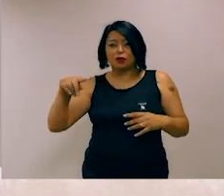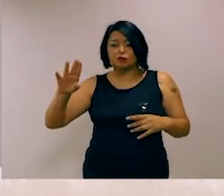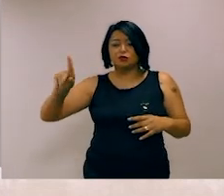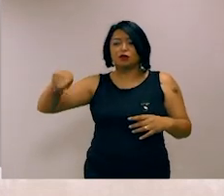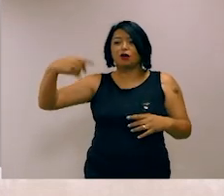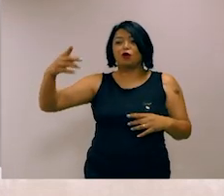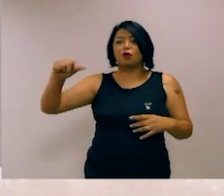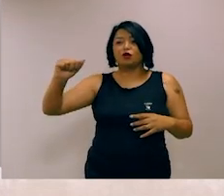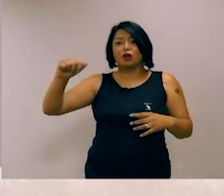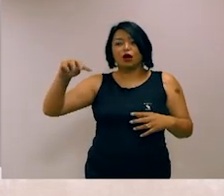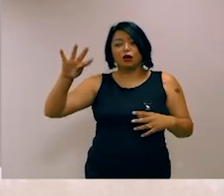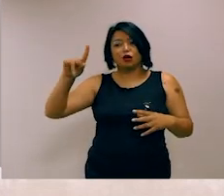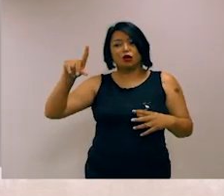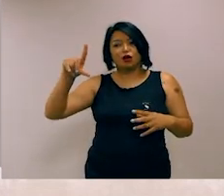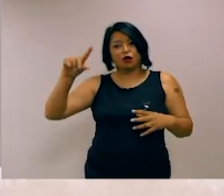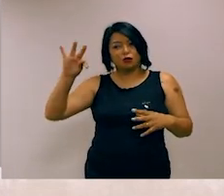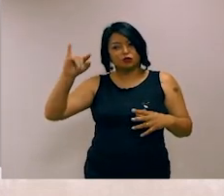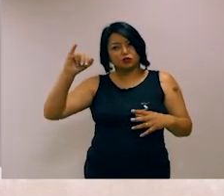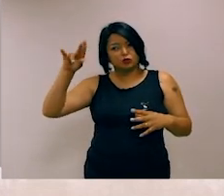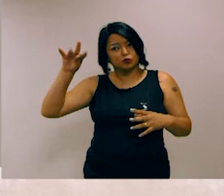estimated depth of tailings.